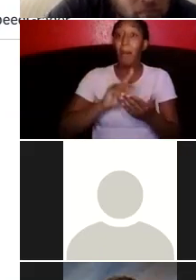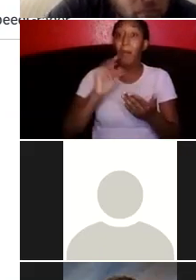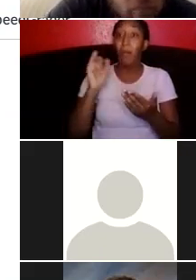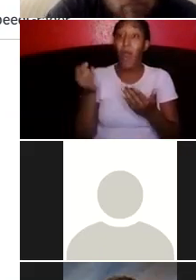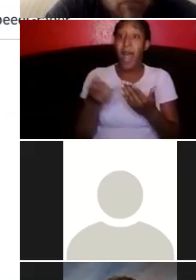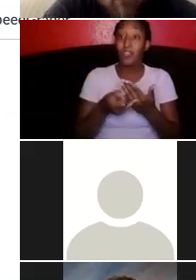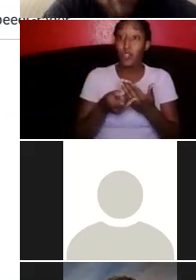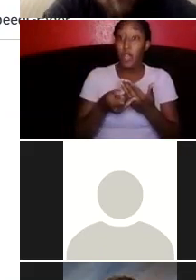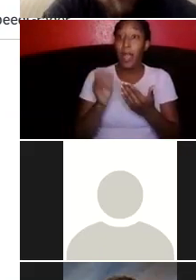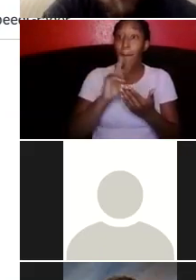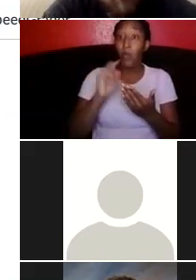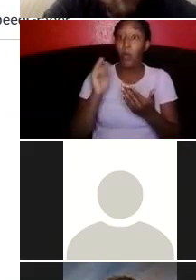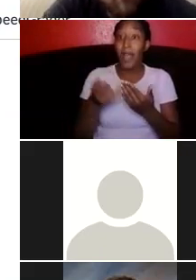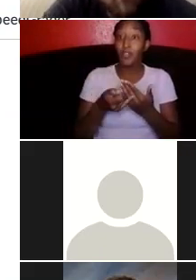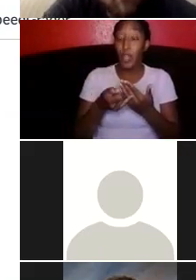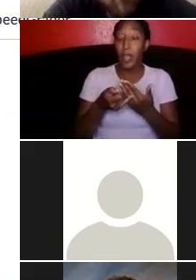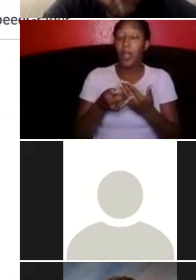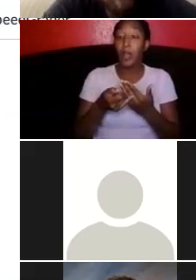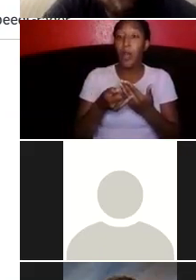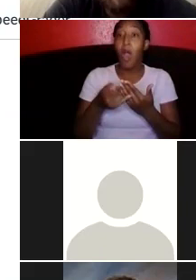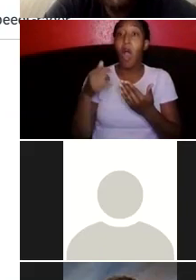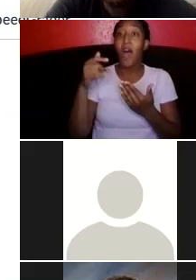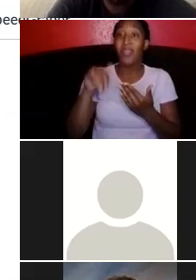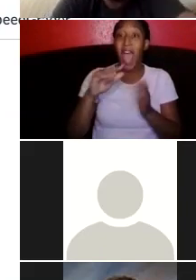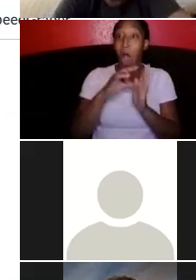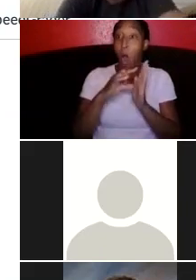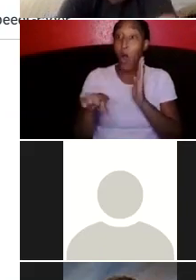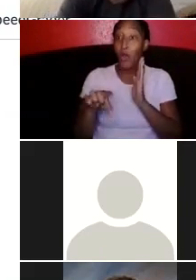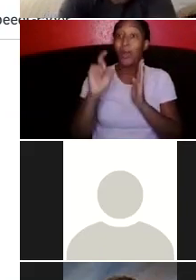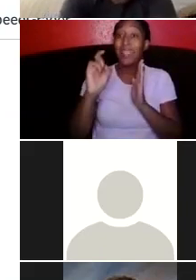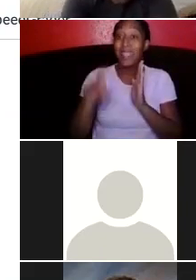or you lose 20 points on your project score right off the top.